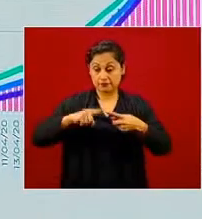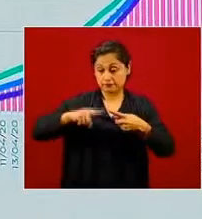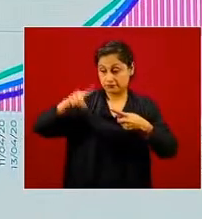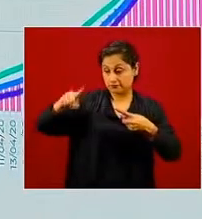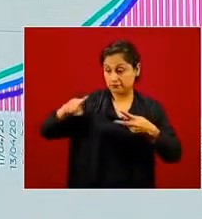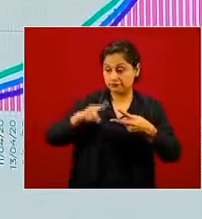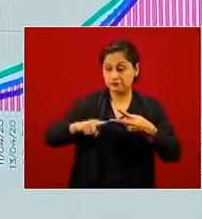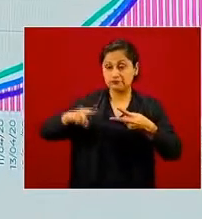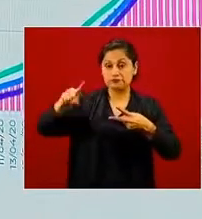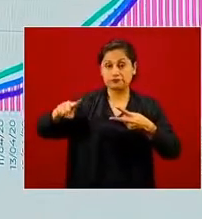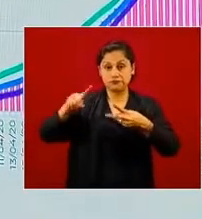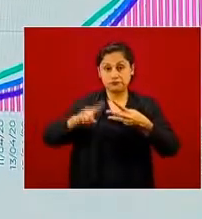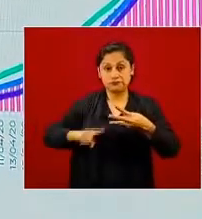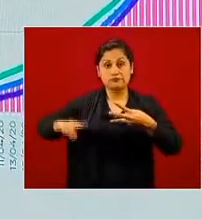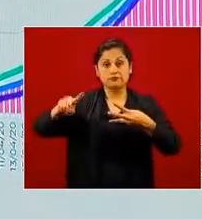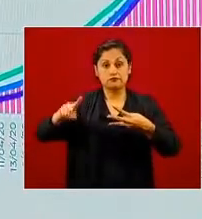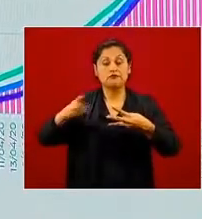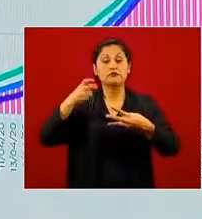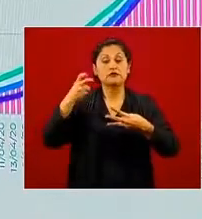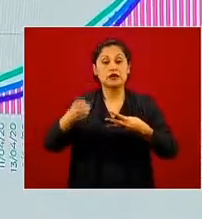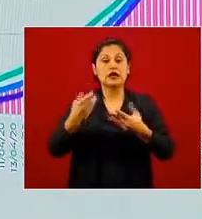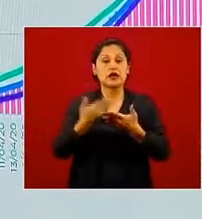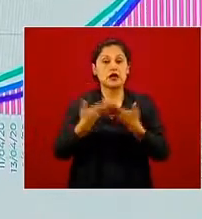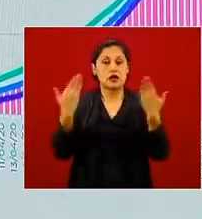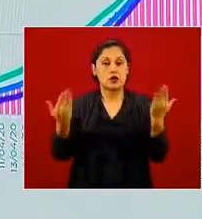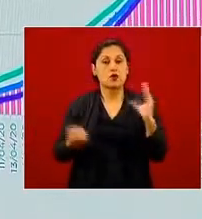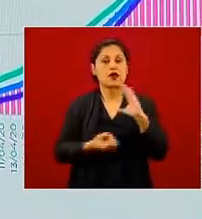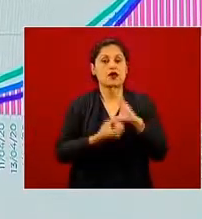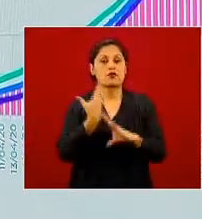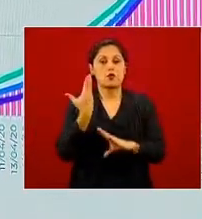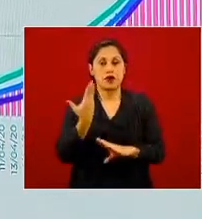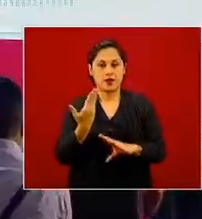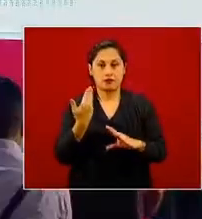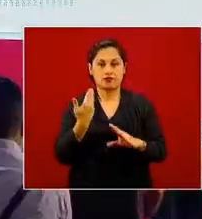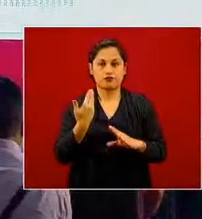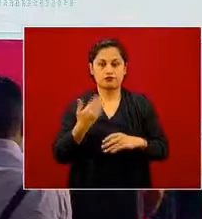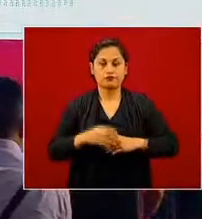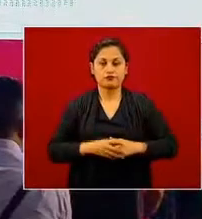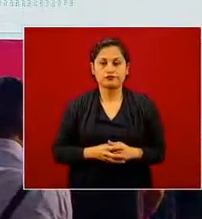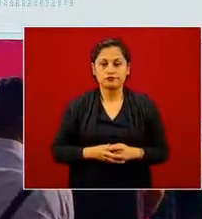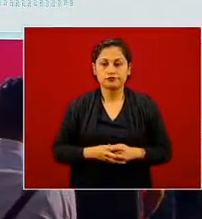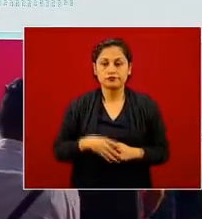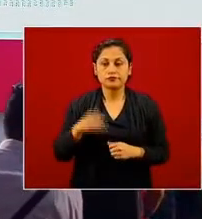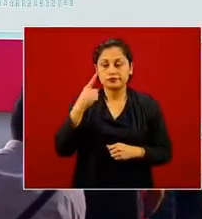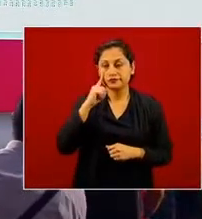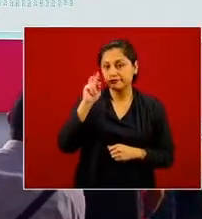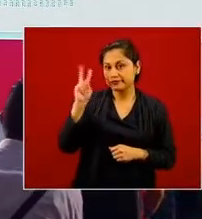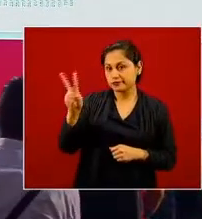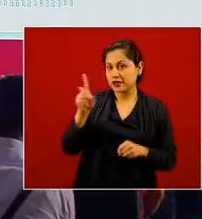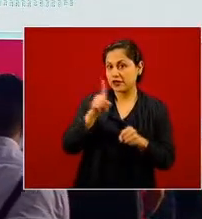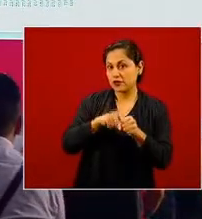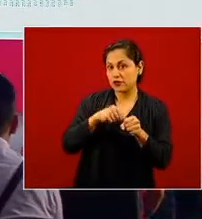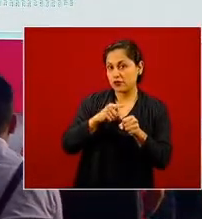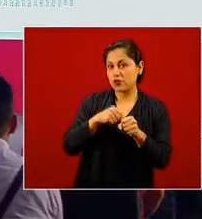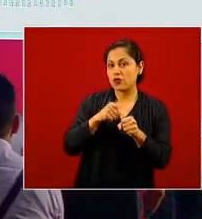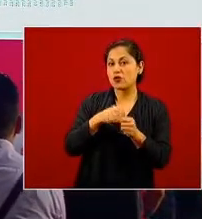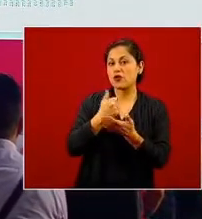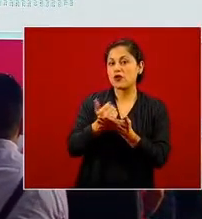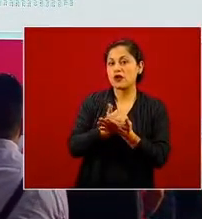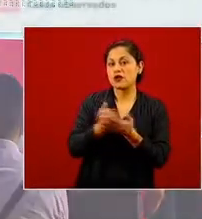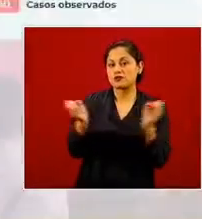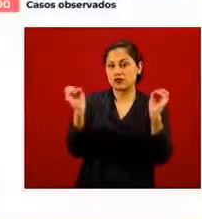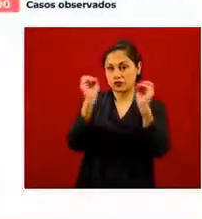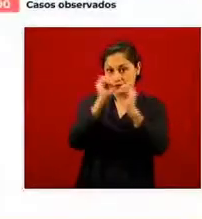Now, what we don't have instead of that, because that's what would have happened, here we have three other curves. And see here in the